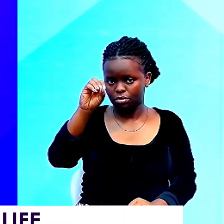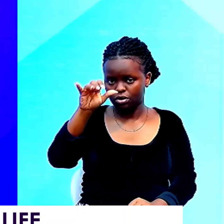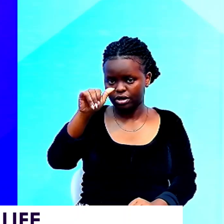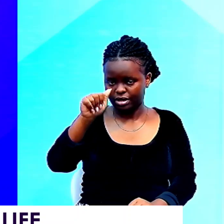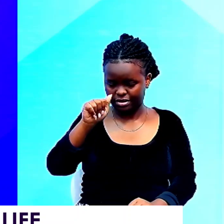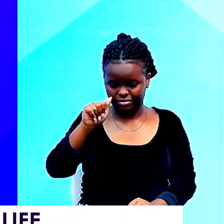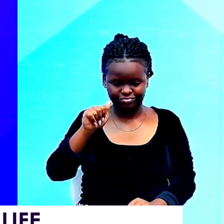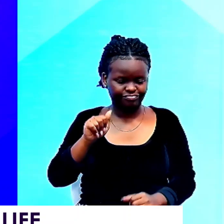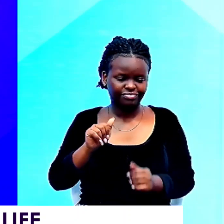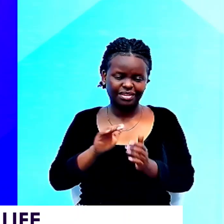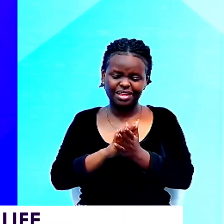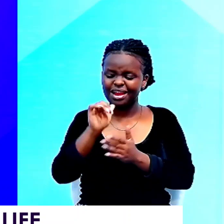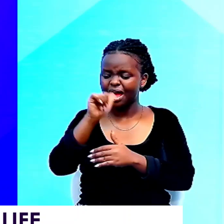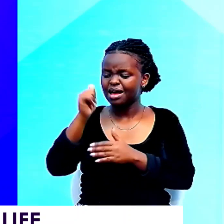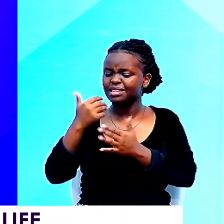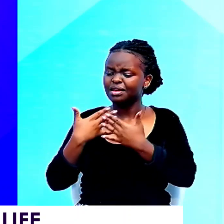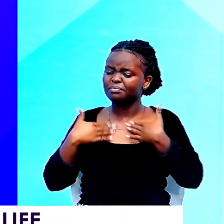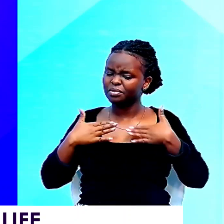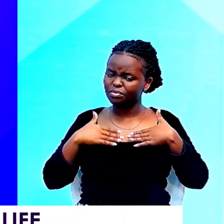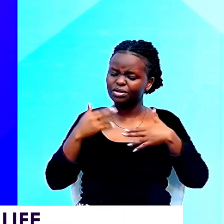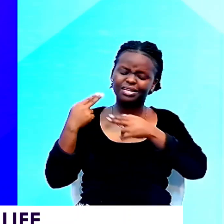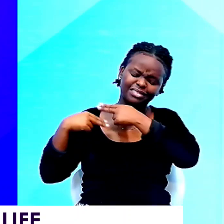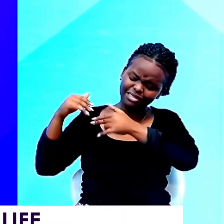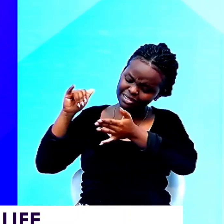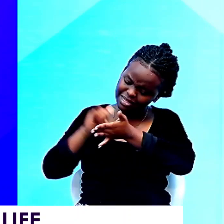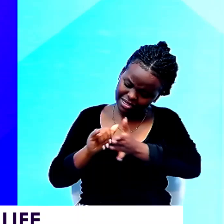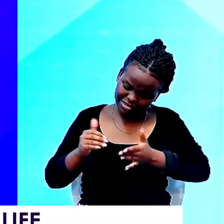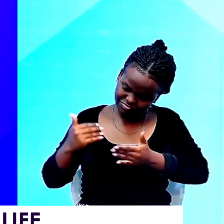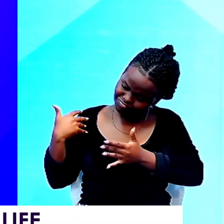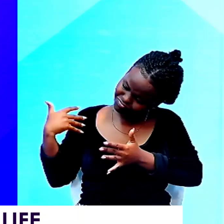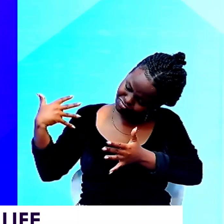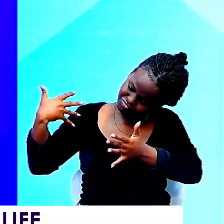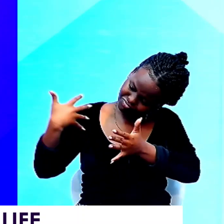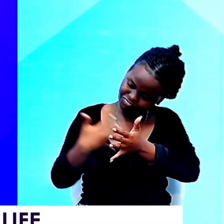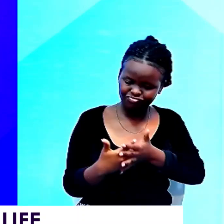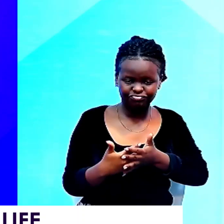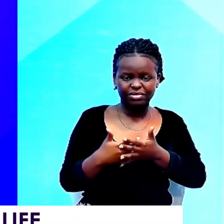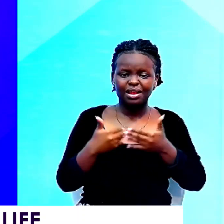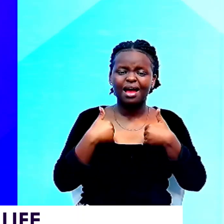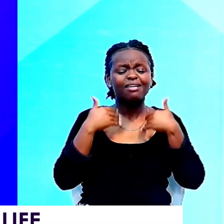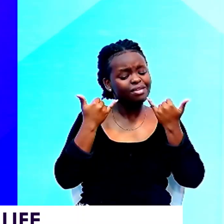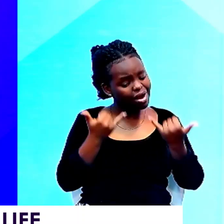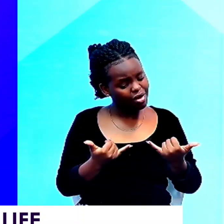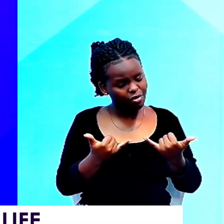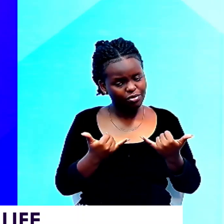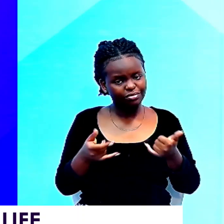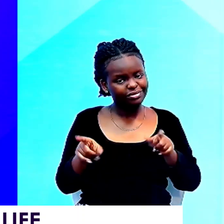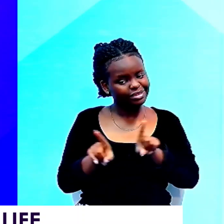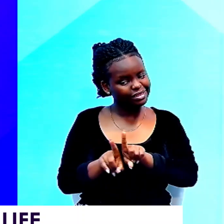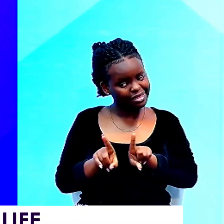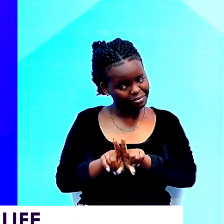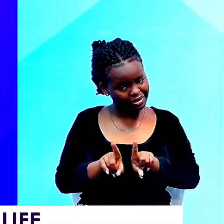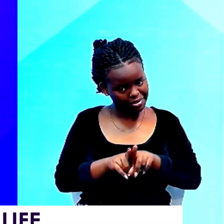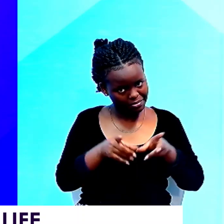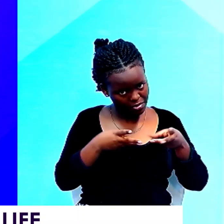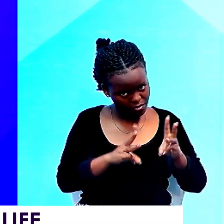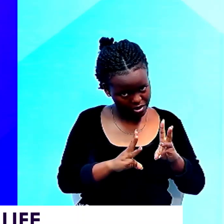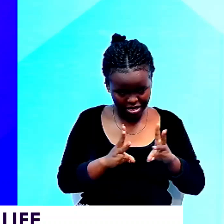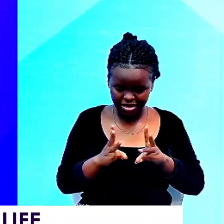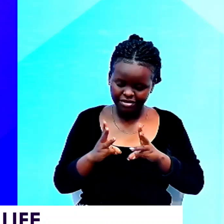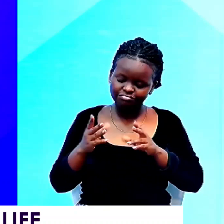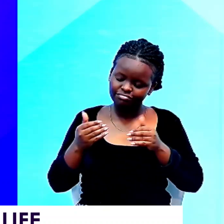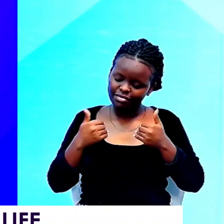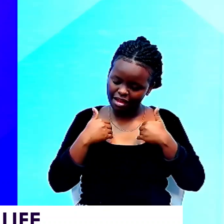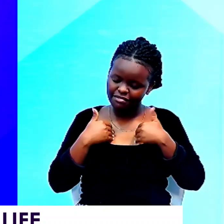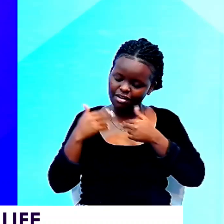so that history still lives with us. The same way whatever is happening today will also live with the better generations.